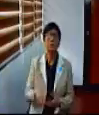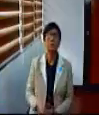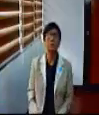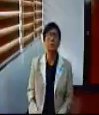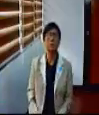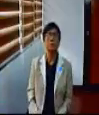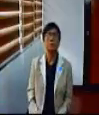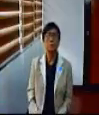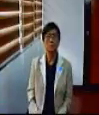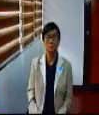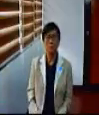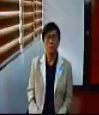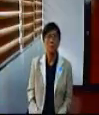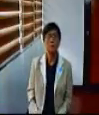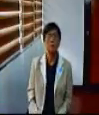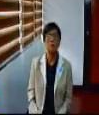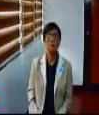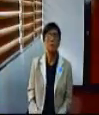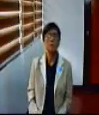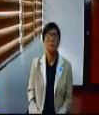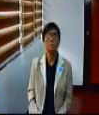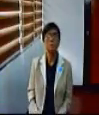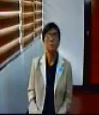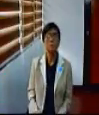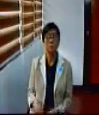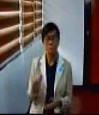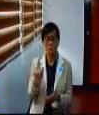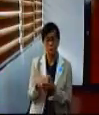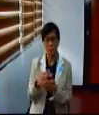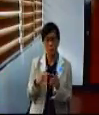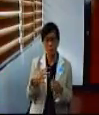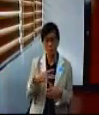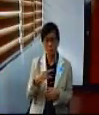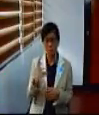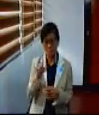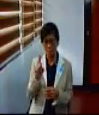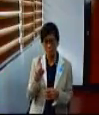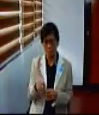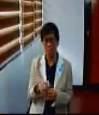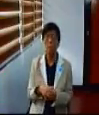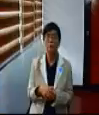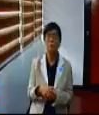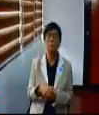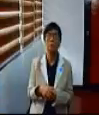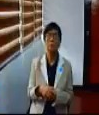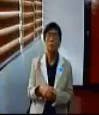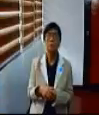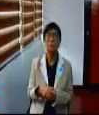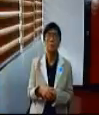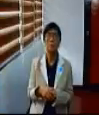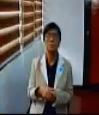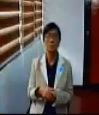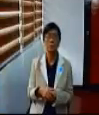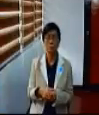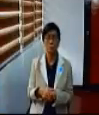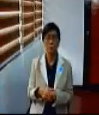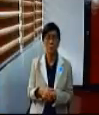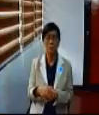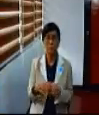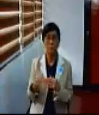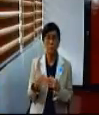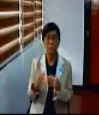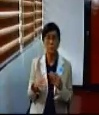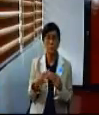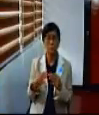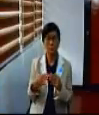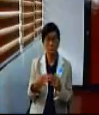Right. Now, that's a very interesting question. I mean, by nature, most NHRIs are territorial based with their